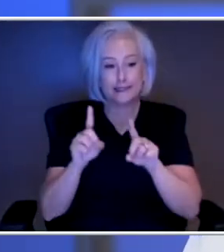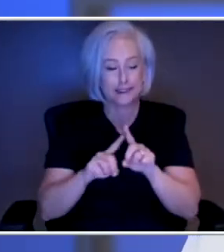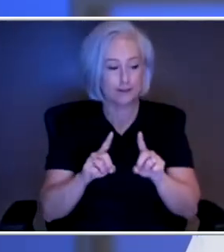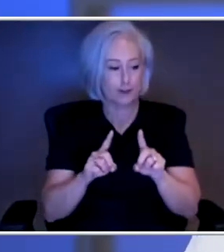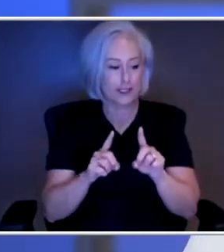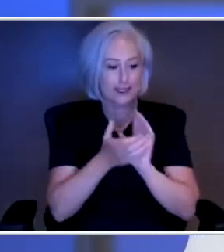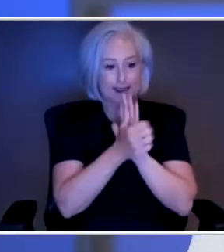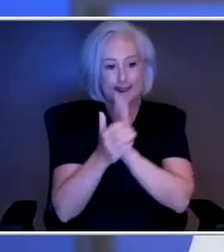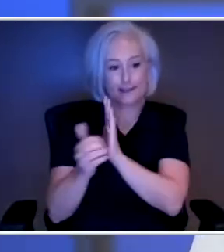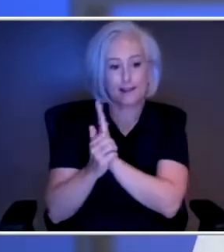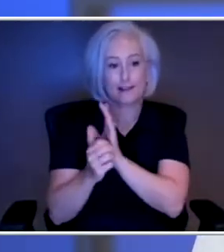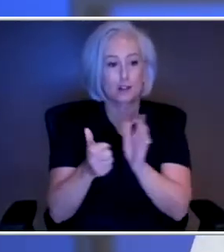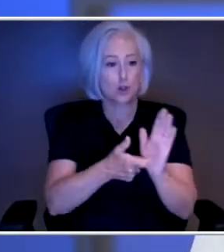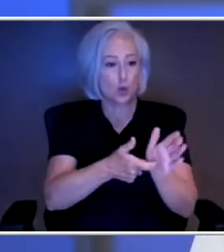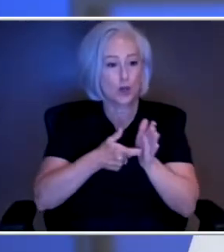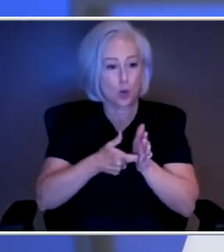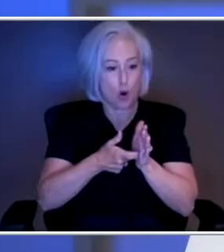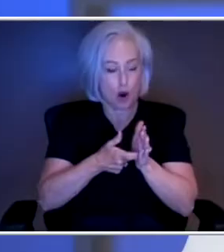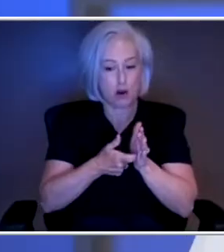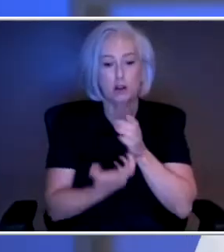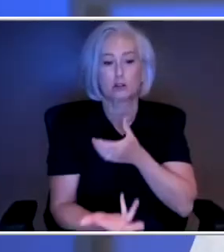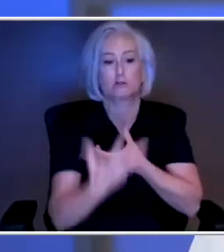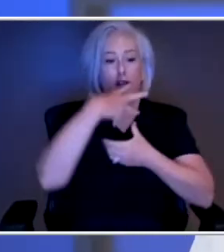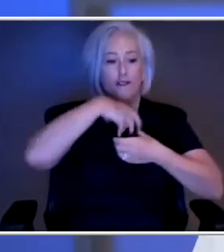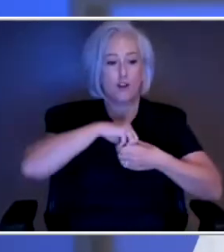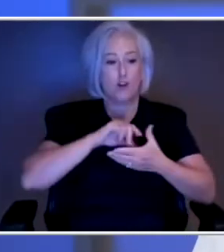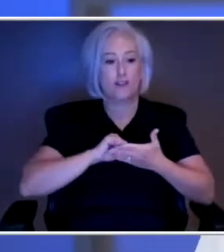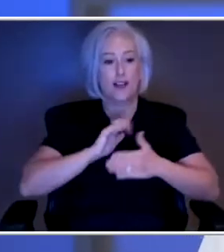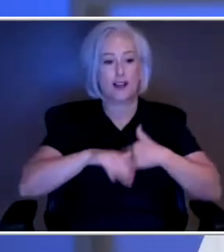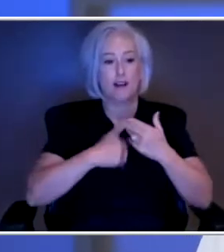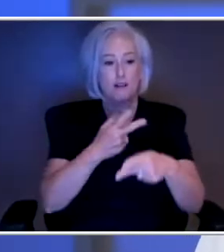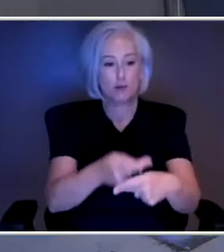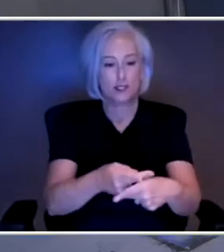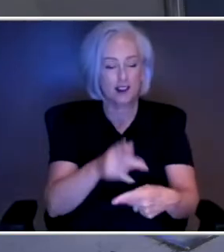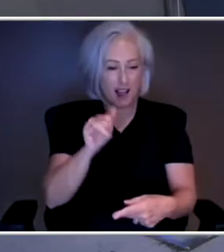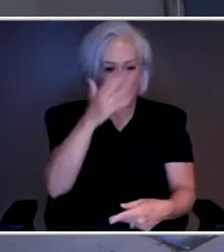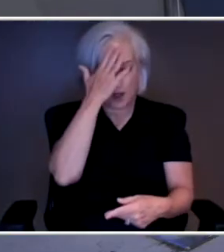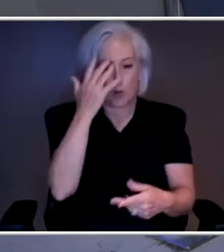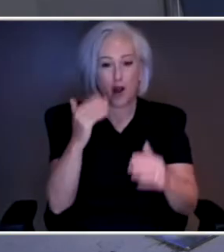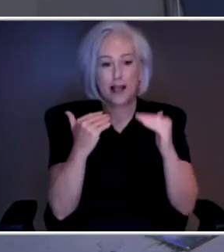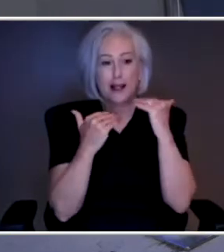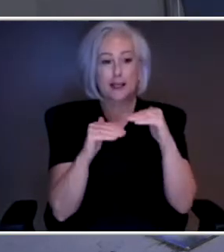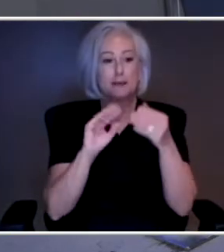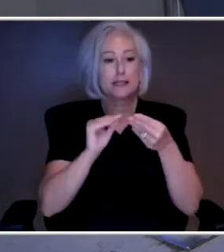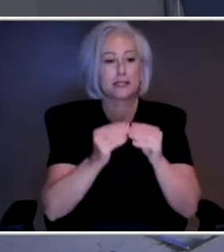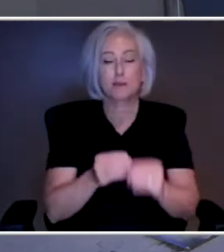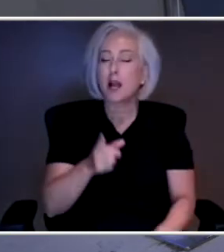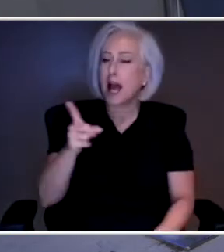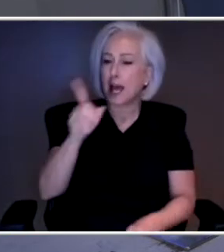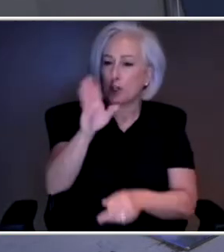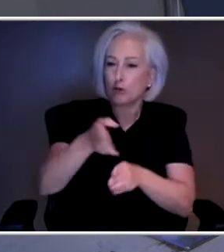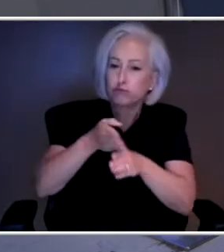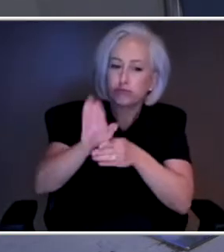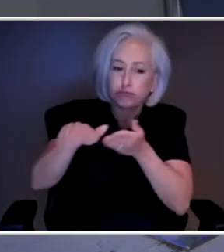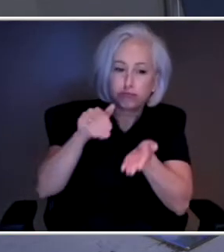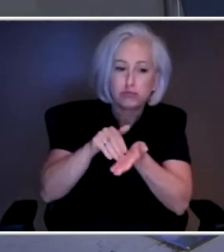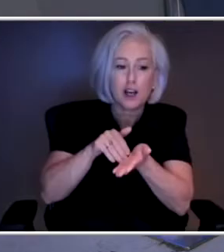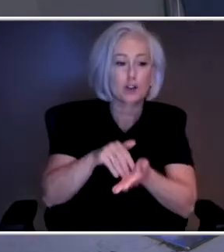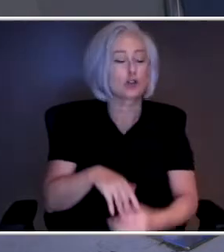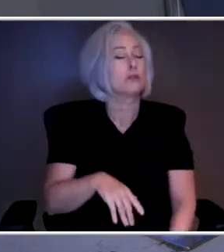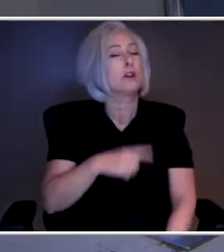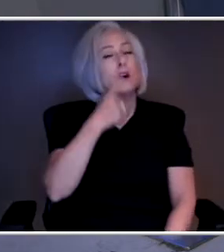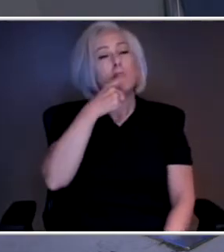not really super penetrated yet in the number of doctors that are doing this. Well, yeah, and you're just very specialized in that. So is it fair to say this